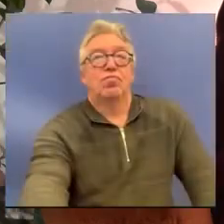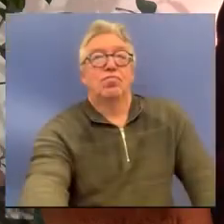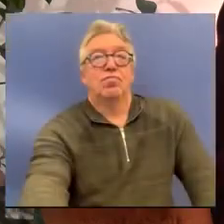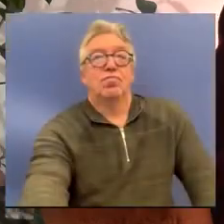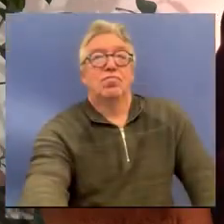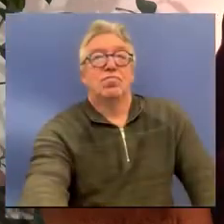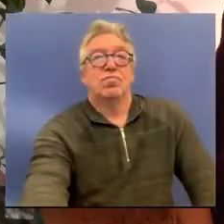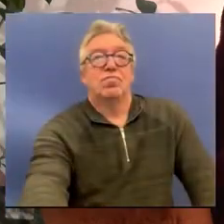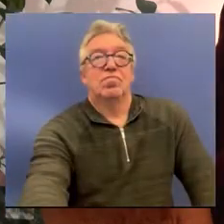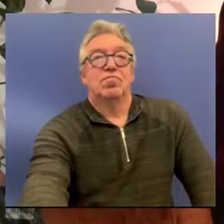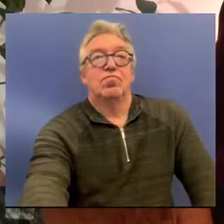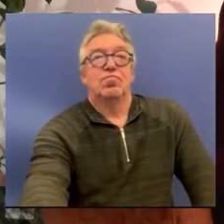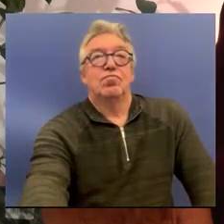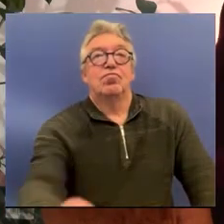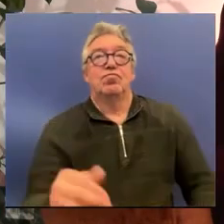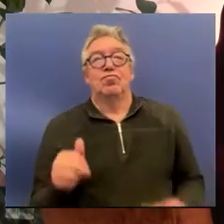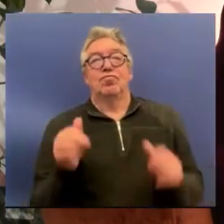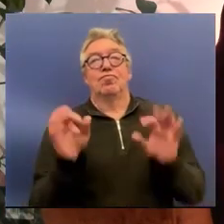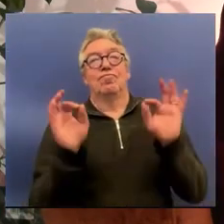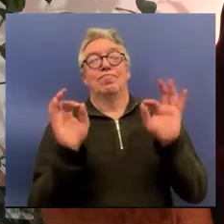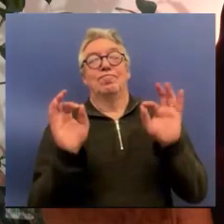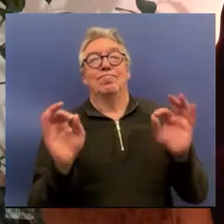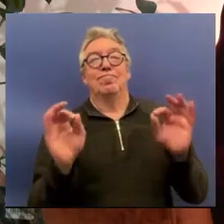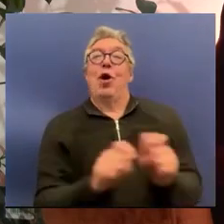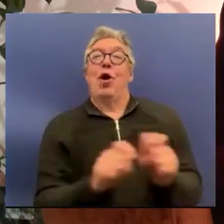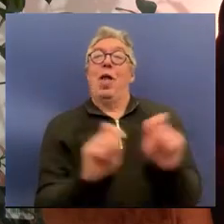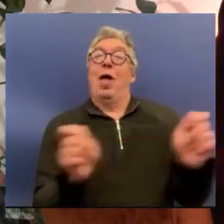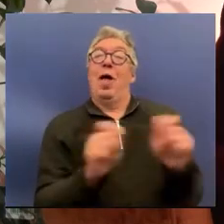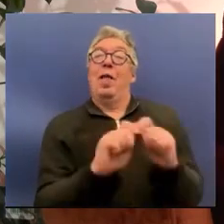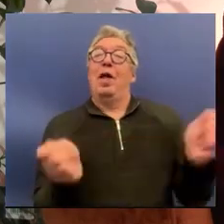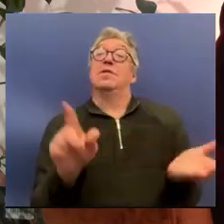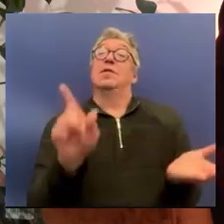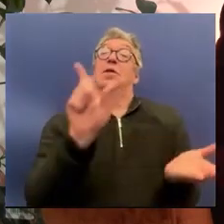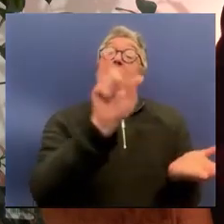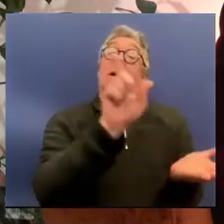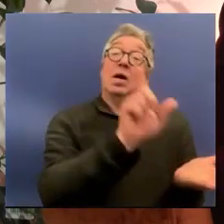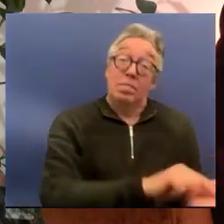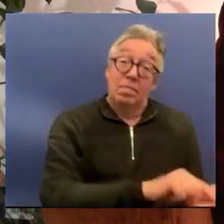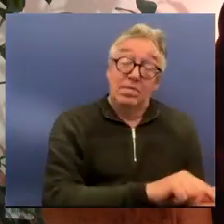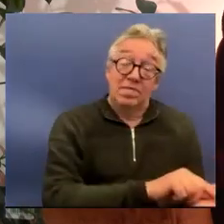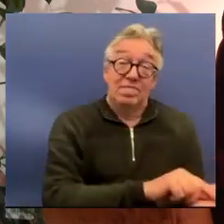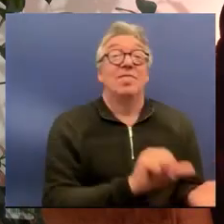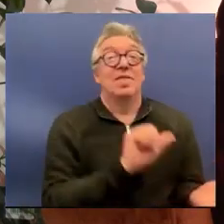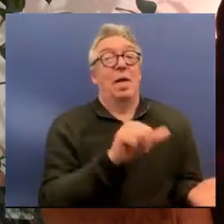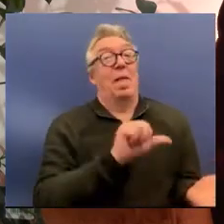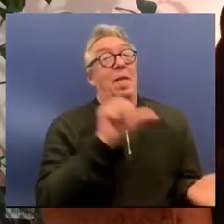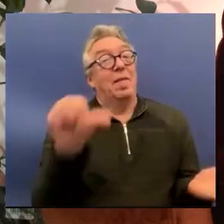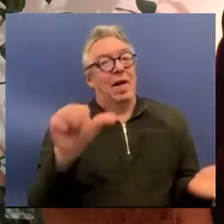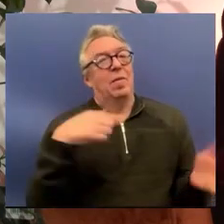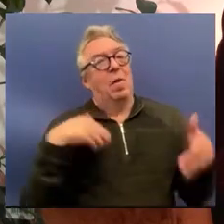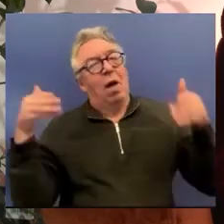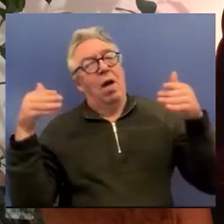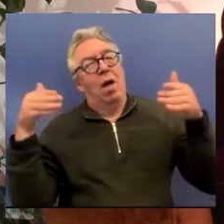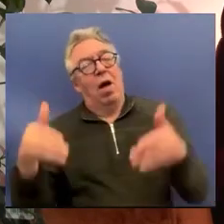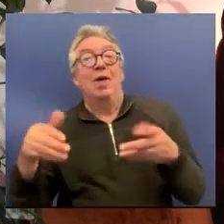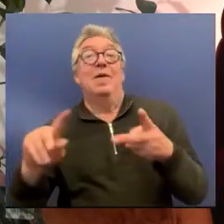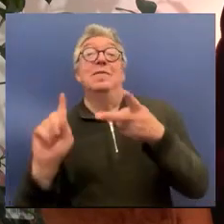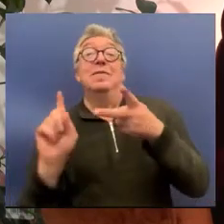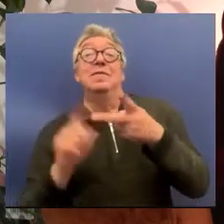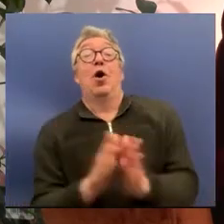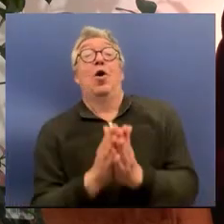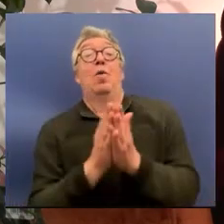of the Atlas, we focused a lot on fear and insecurity, and we published another book, always commissioned, let's say, by